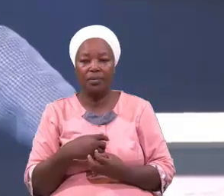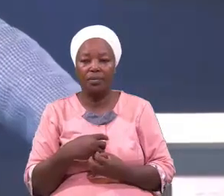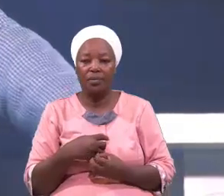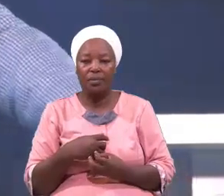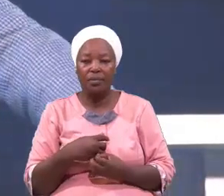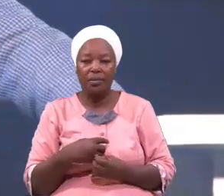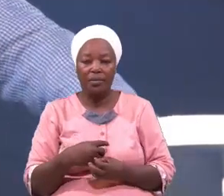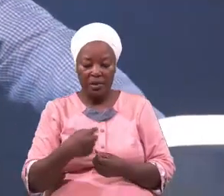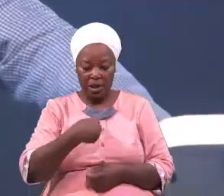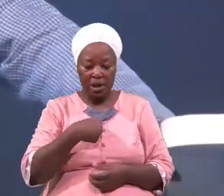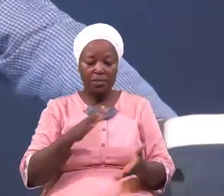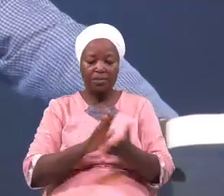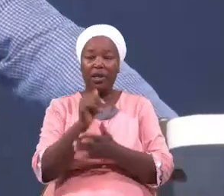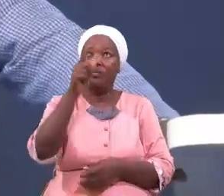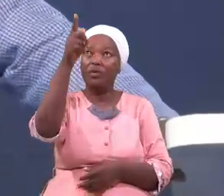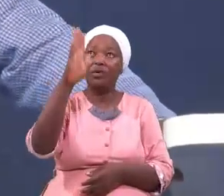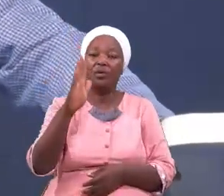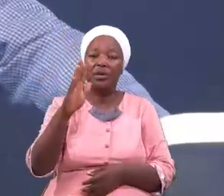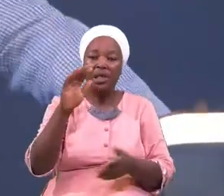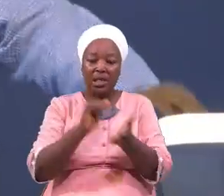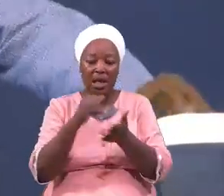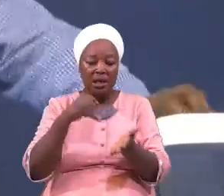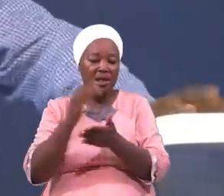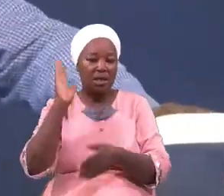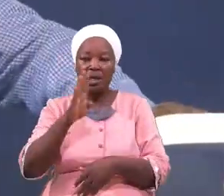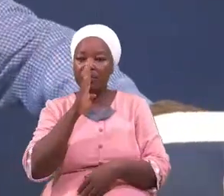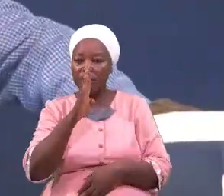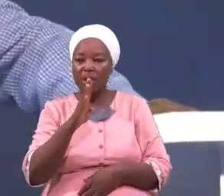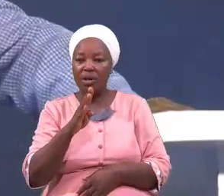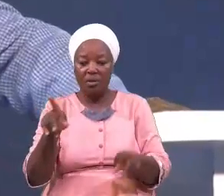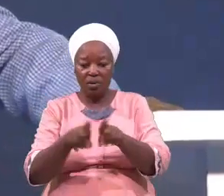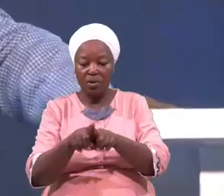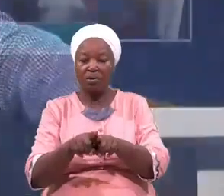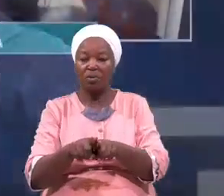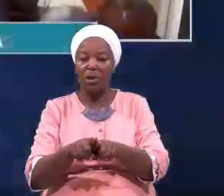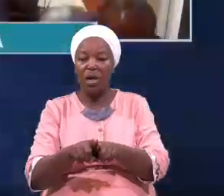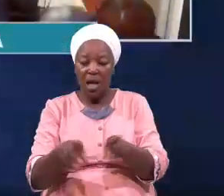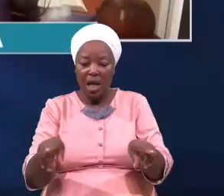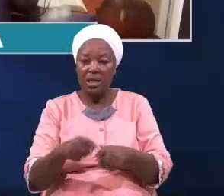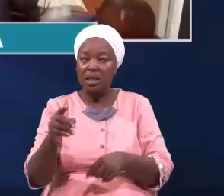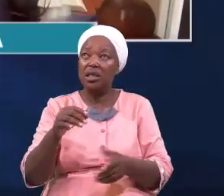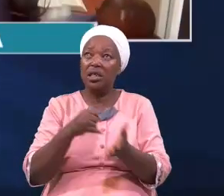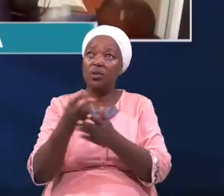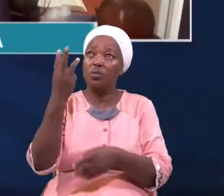I believe God that it shall be even as it was told me.